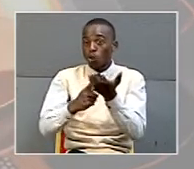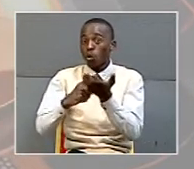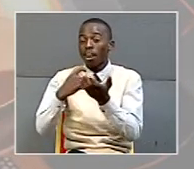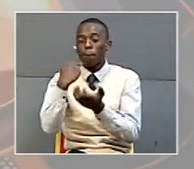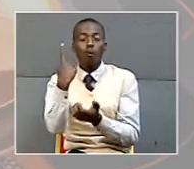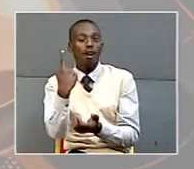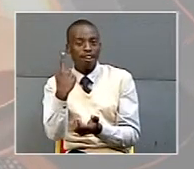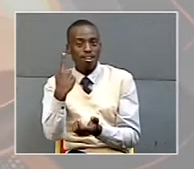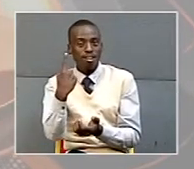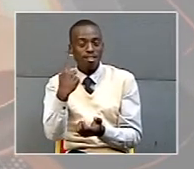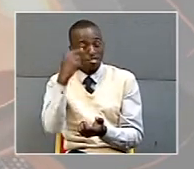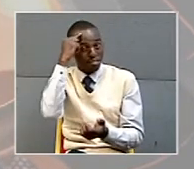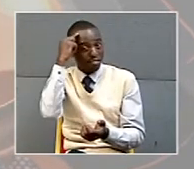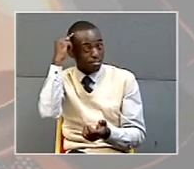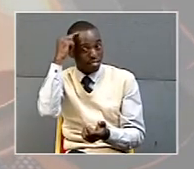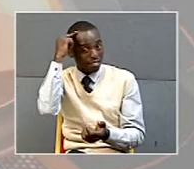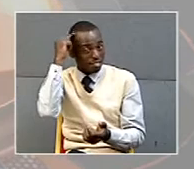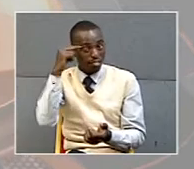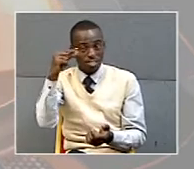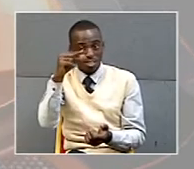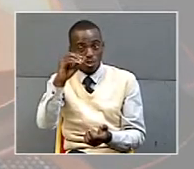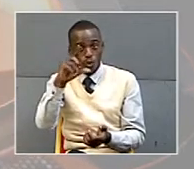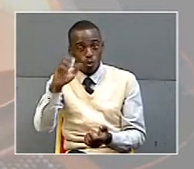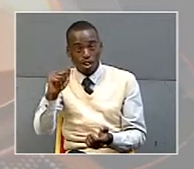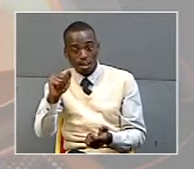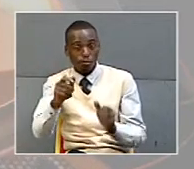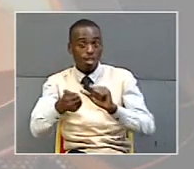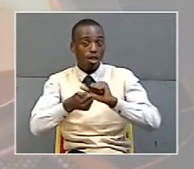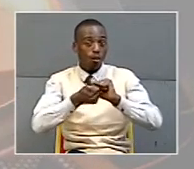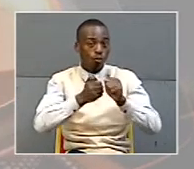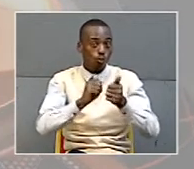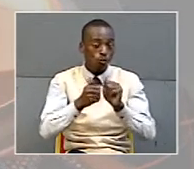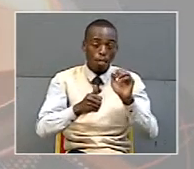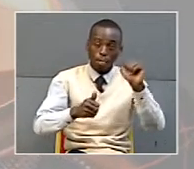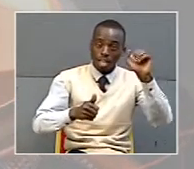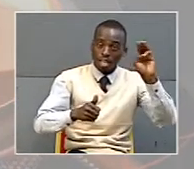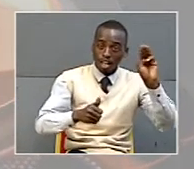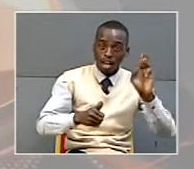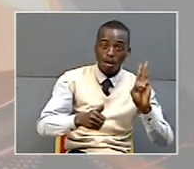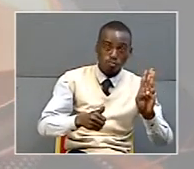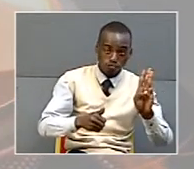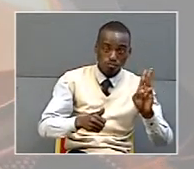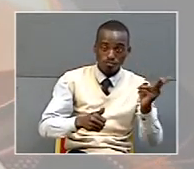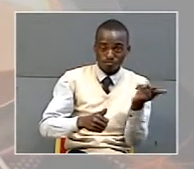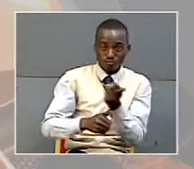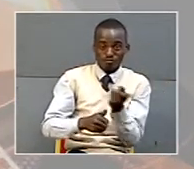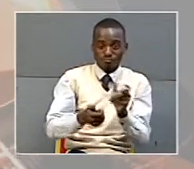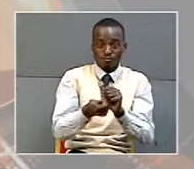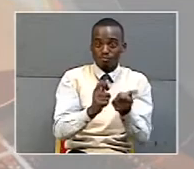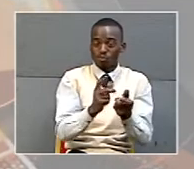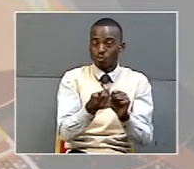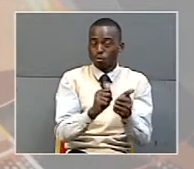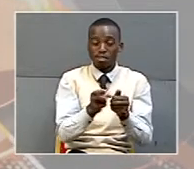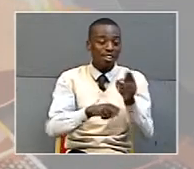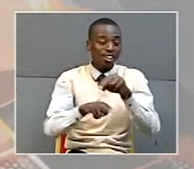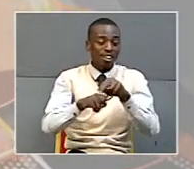#1 kickboxer and champion Golola Moses and heavyweight kickboxer Abu Chigwemwa in a